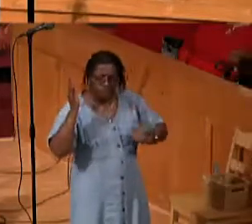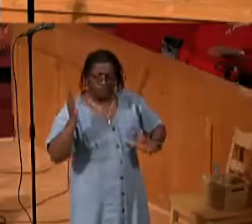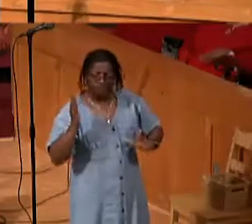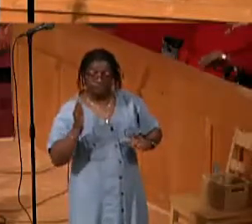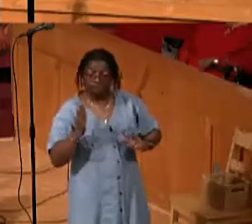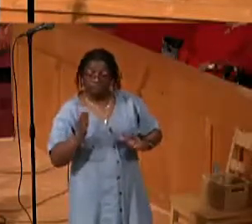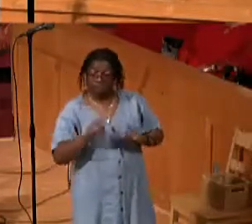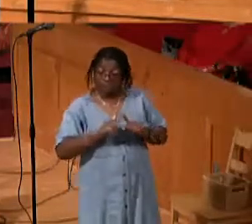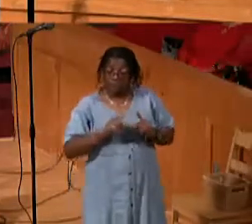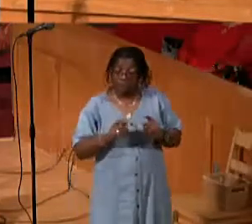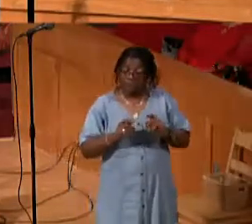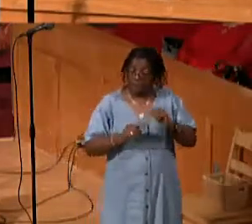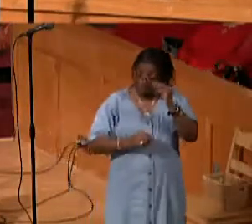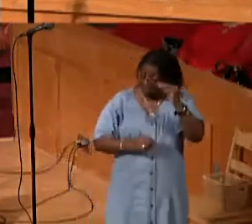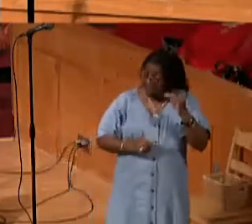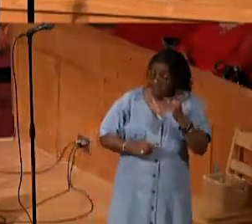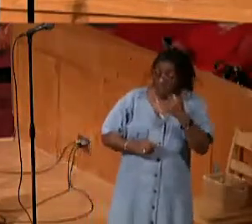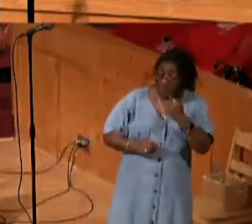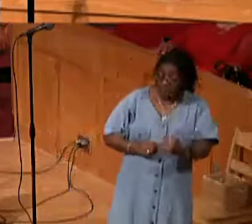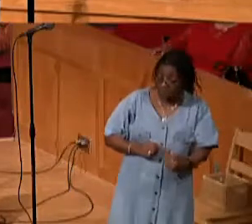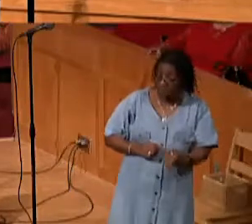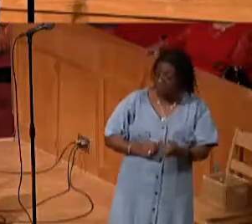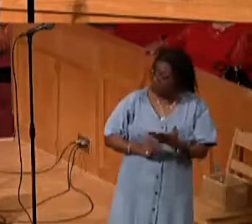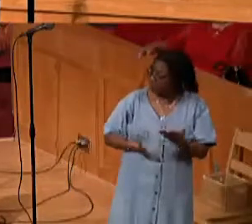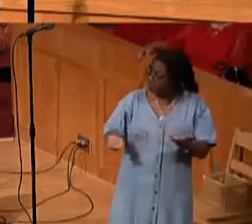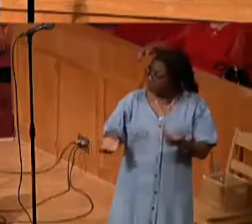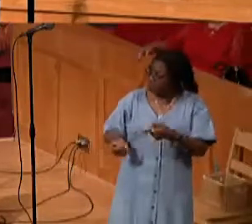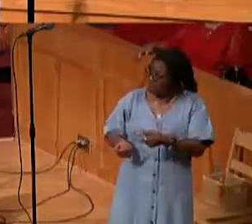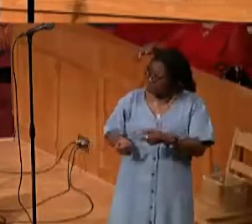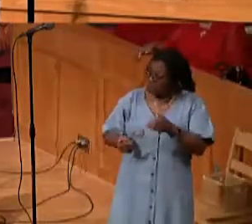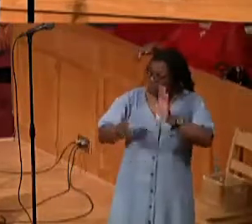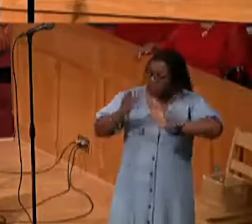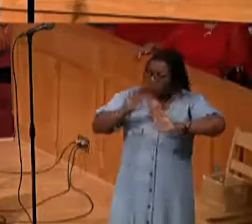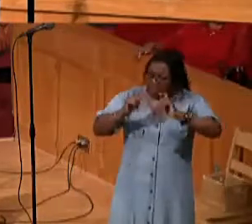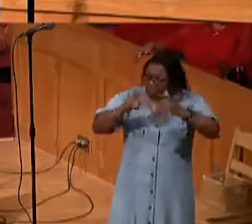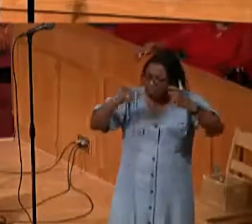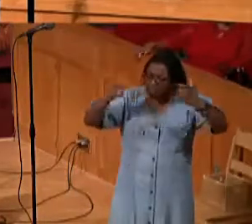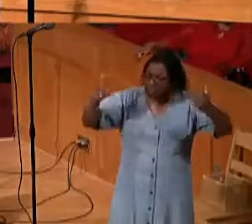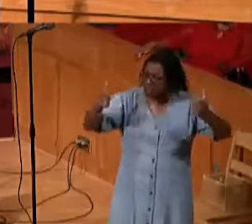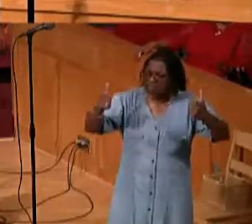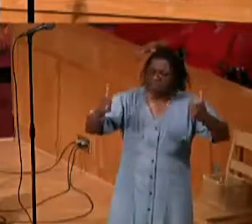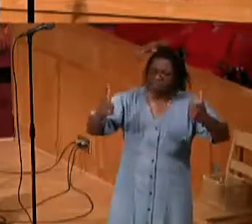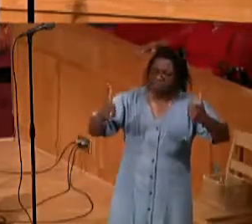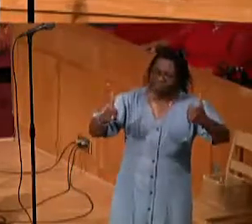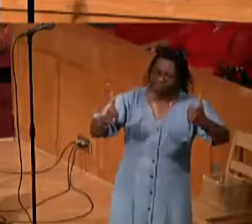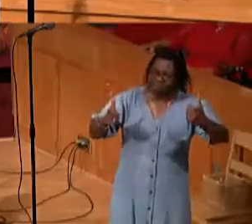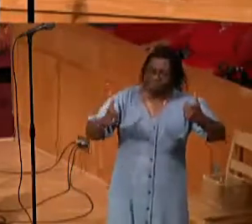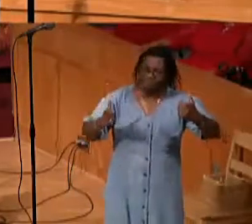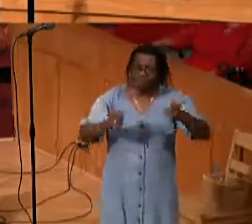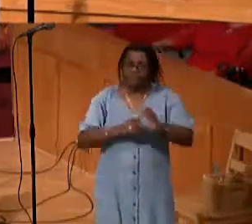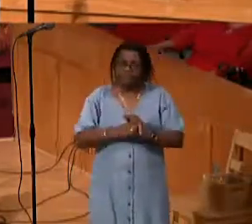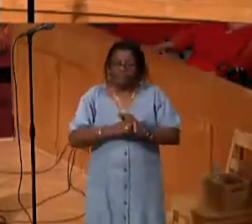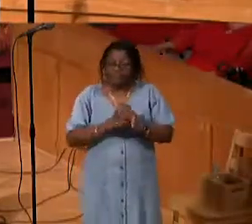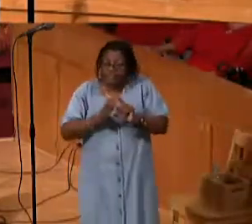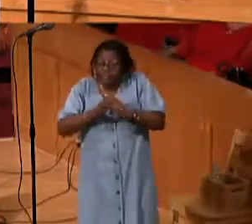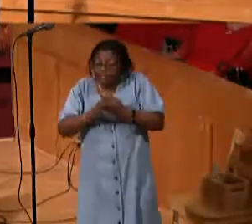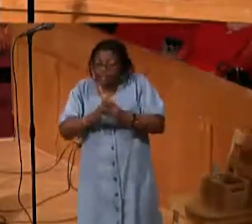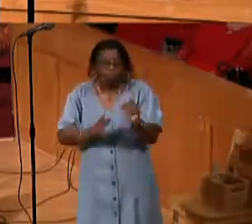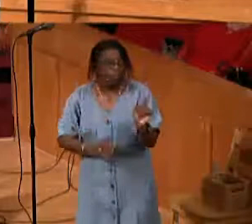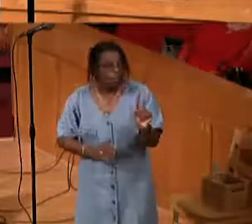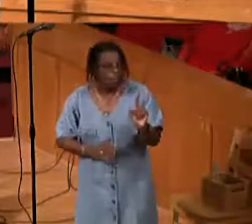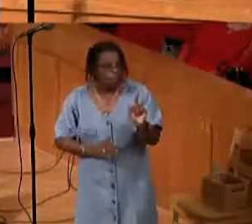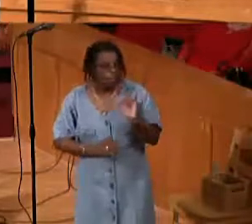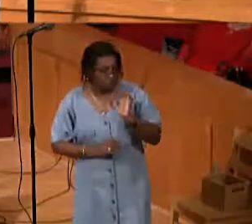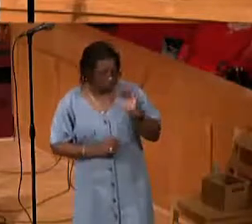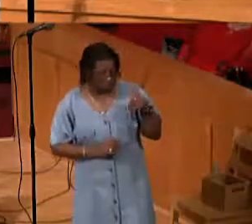was saying, that magnification or enlargement does not, amen, it generates in the soul, but it